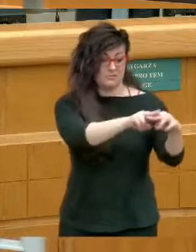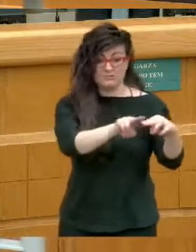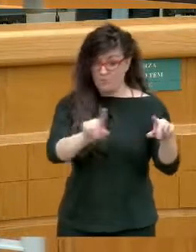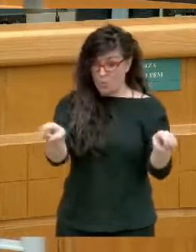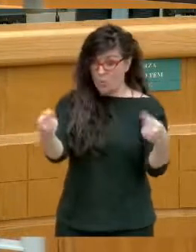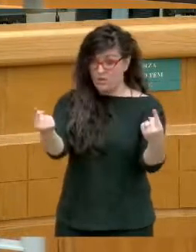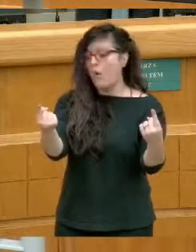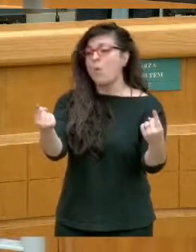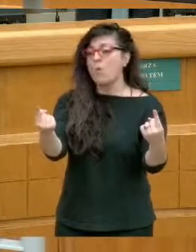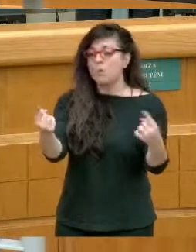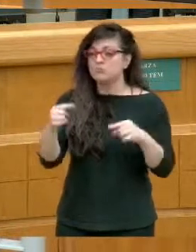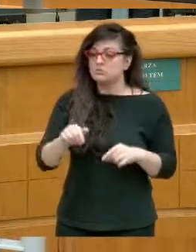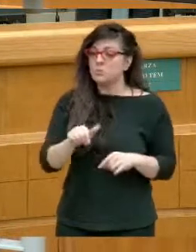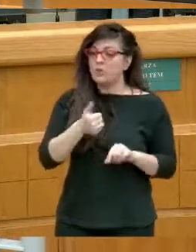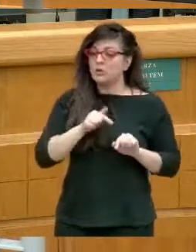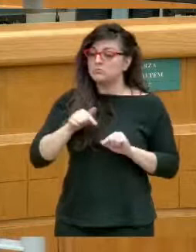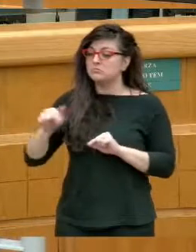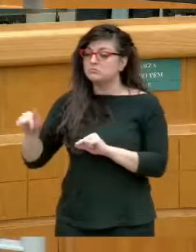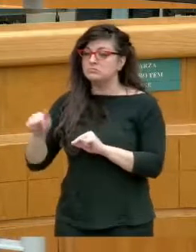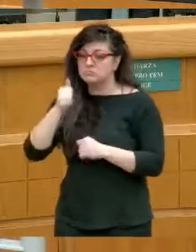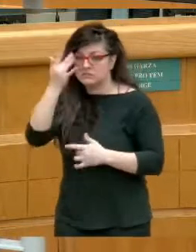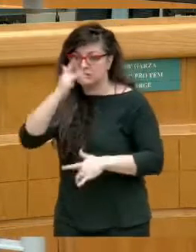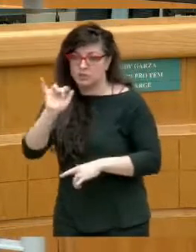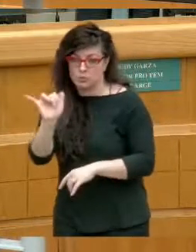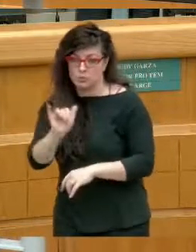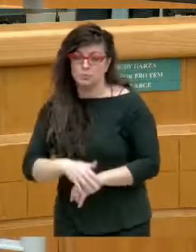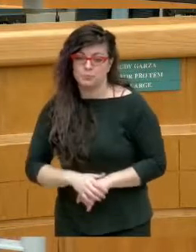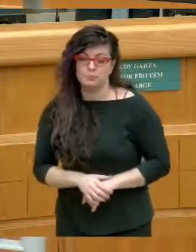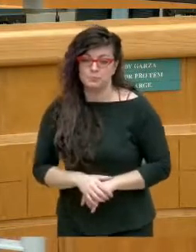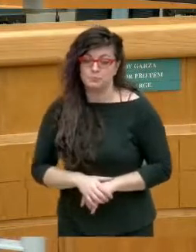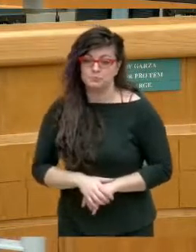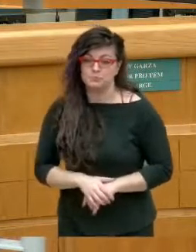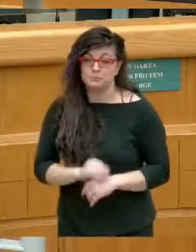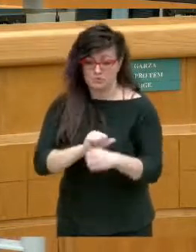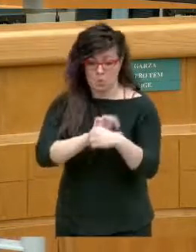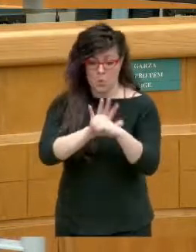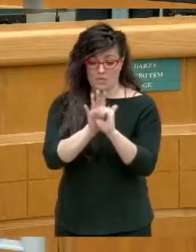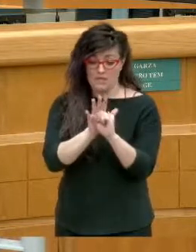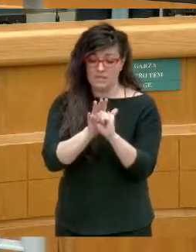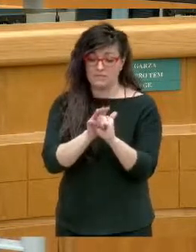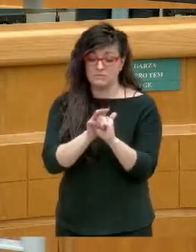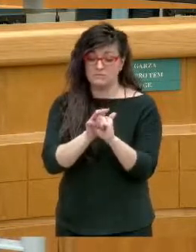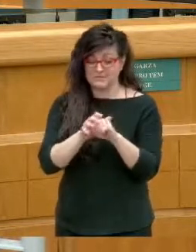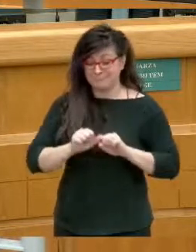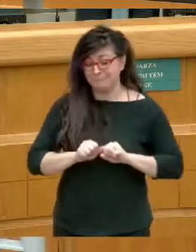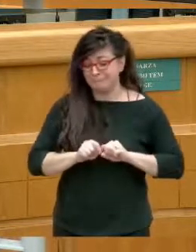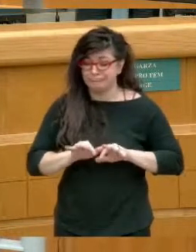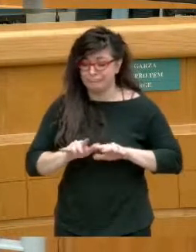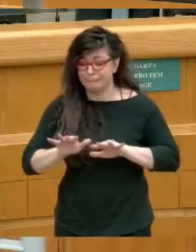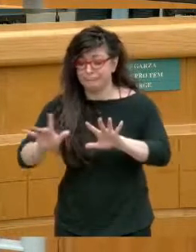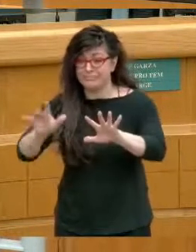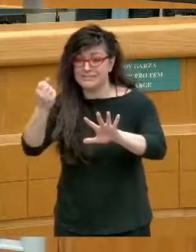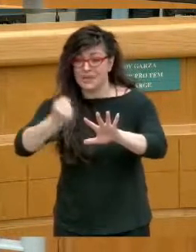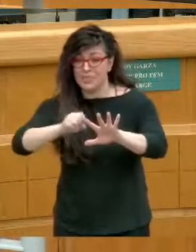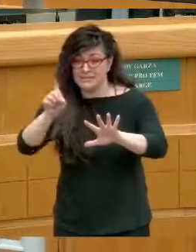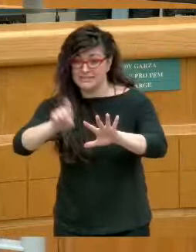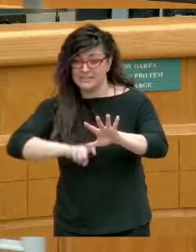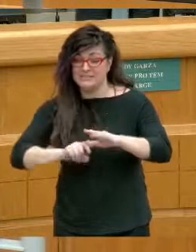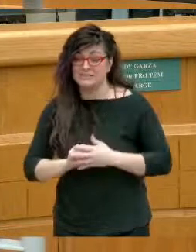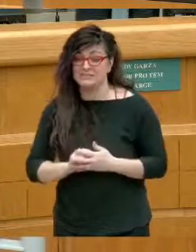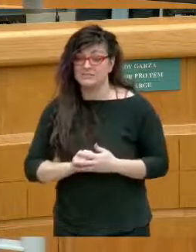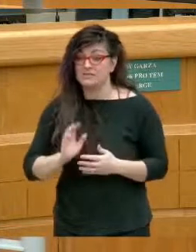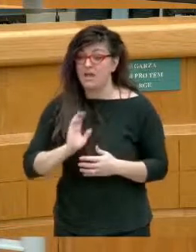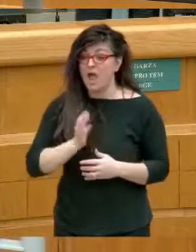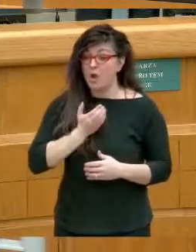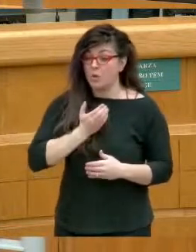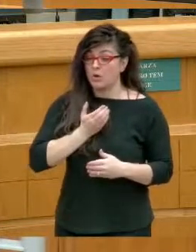two events or two places. COVID-19 is spreading in South Texas, and our transmission rate has gone up. It